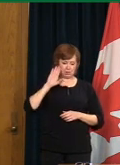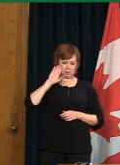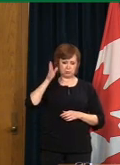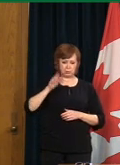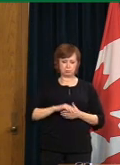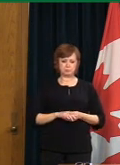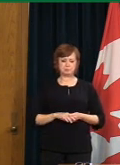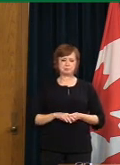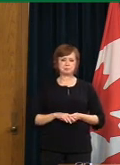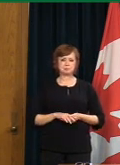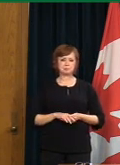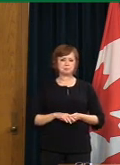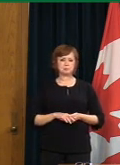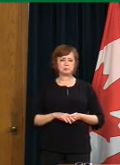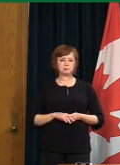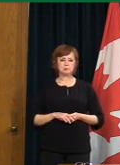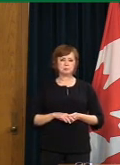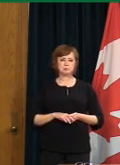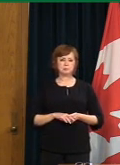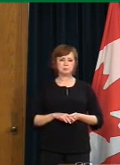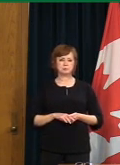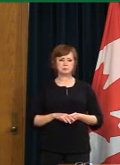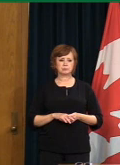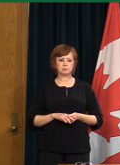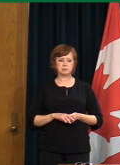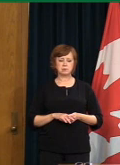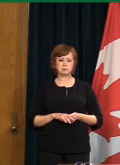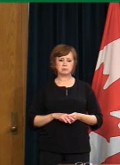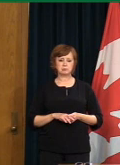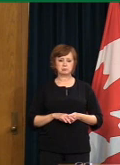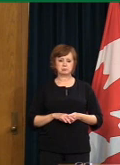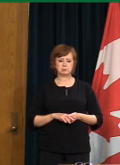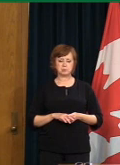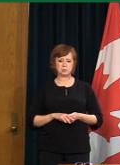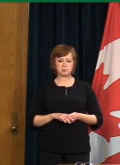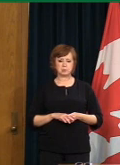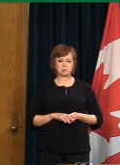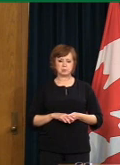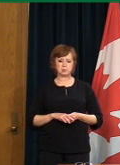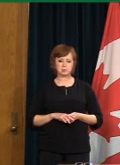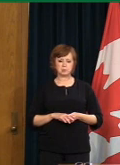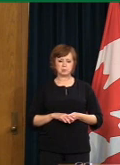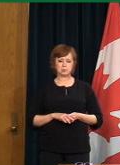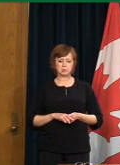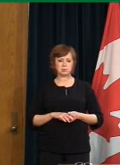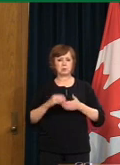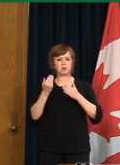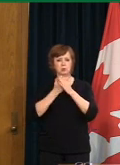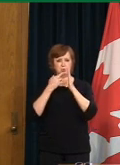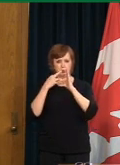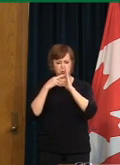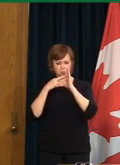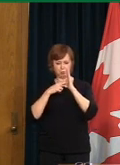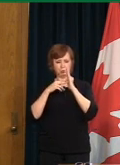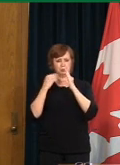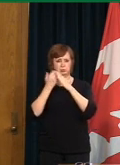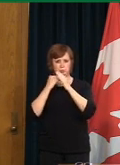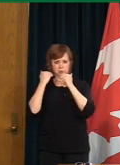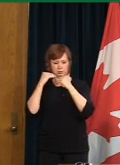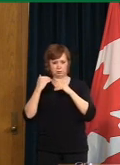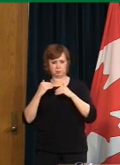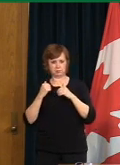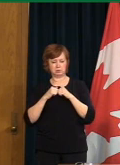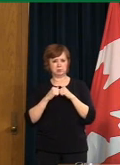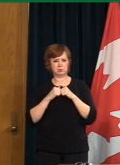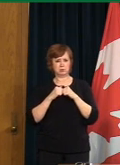Hi. Looking at this list of new restrictions, except for the recreation ones, putting a pause on that, they almost seem